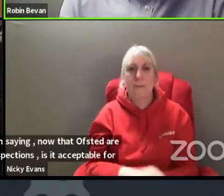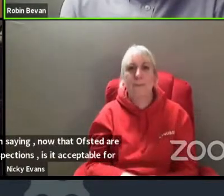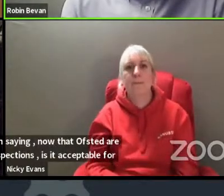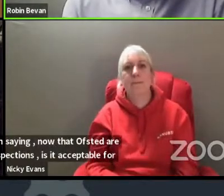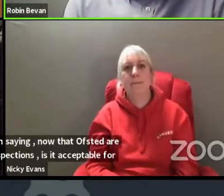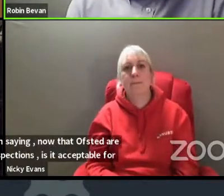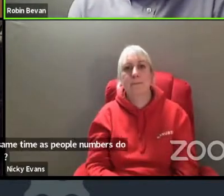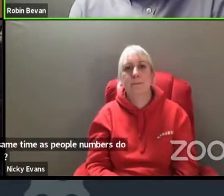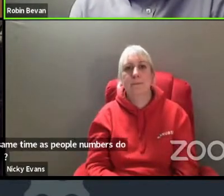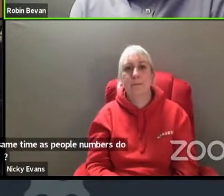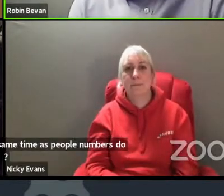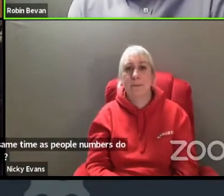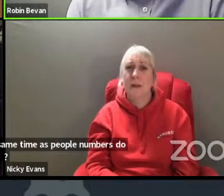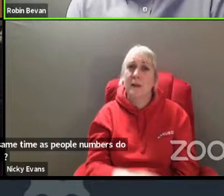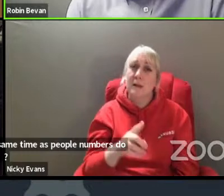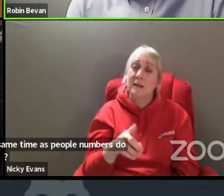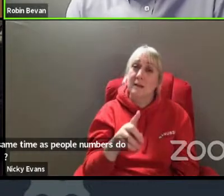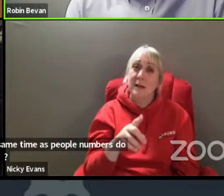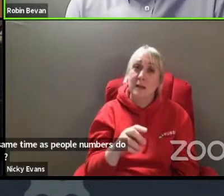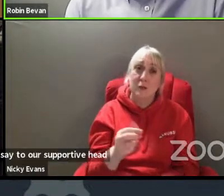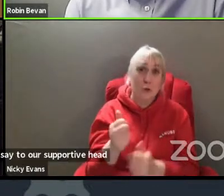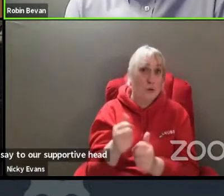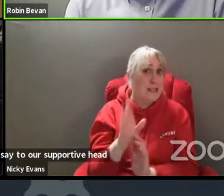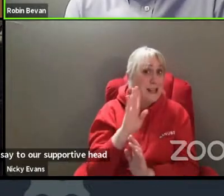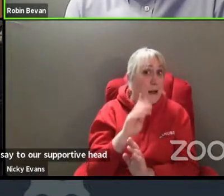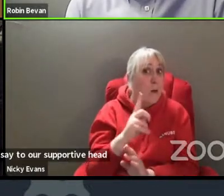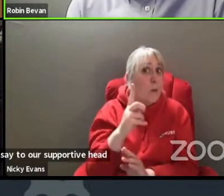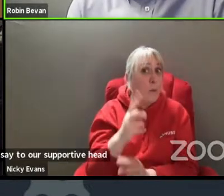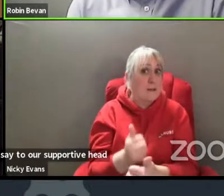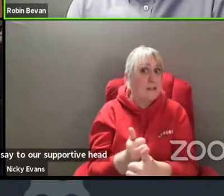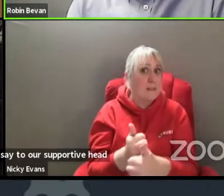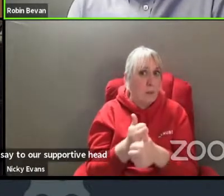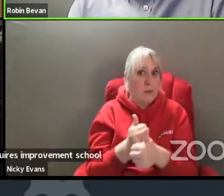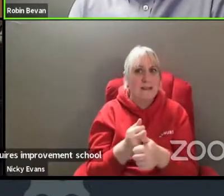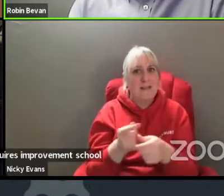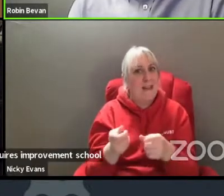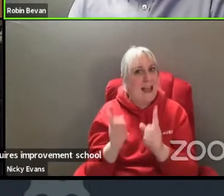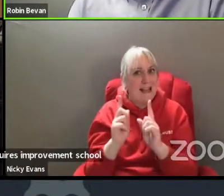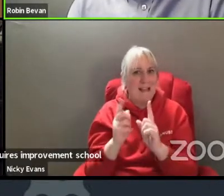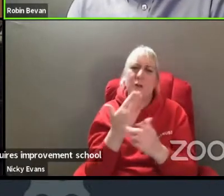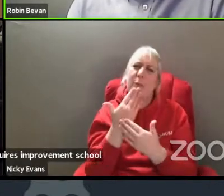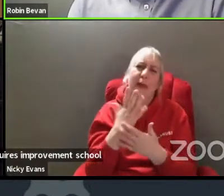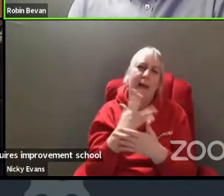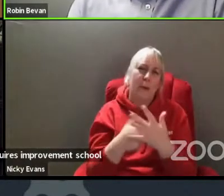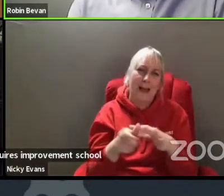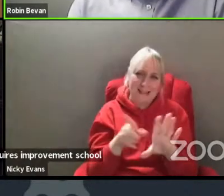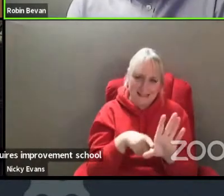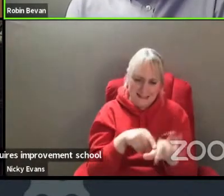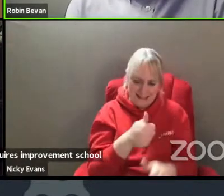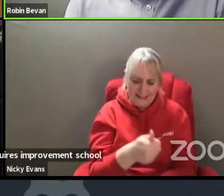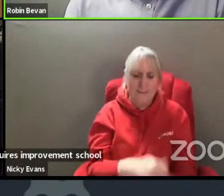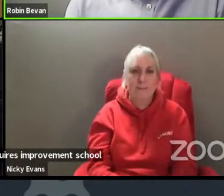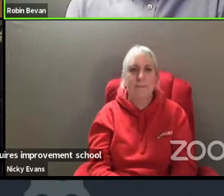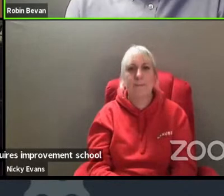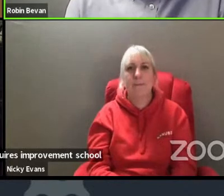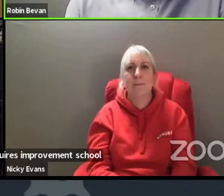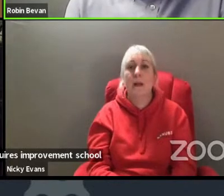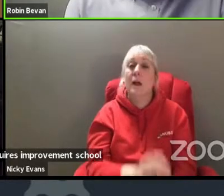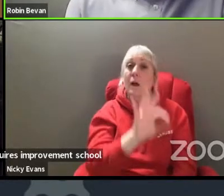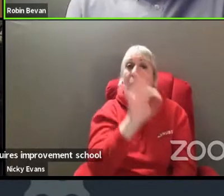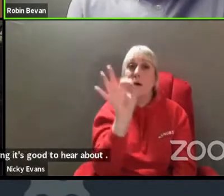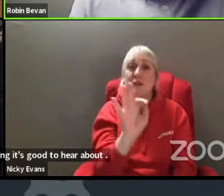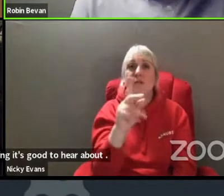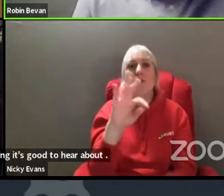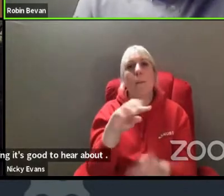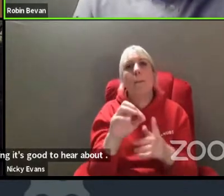very many supportive head teachers across the country. So thank you, Andy, for that. A question from PL,